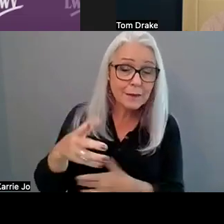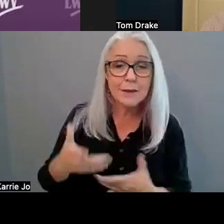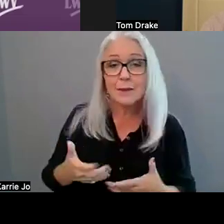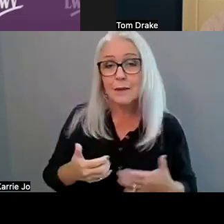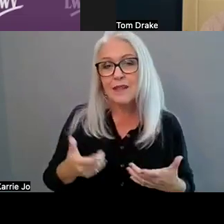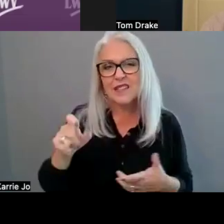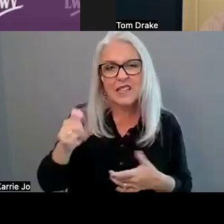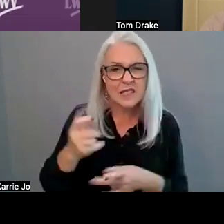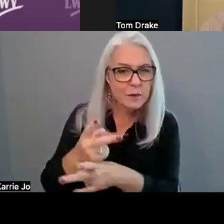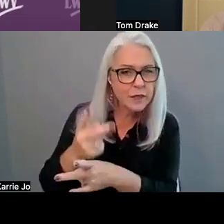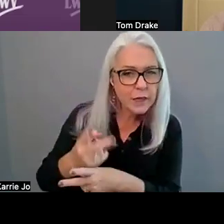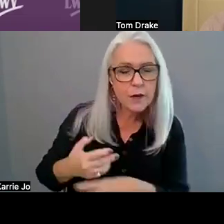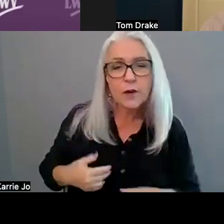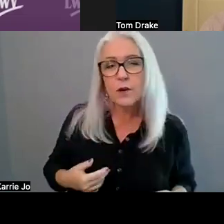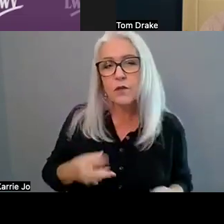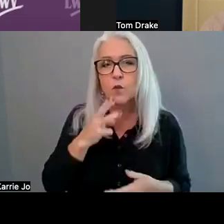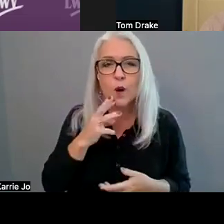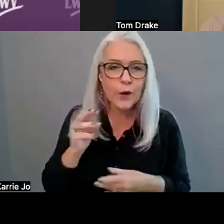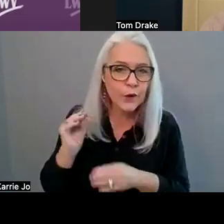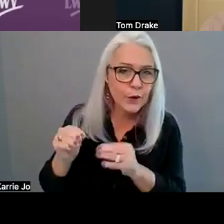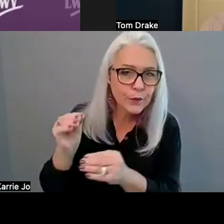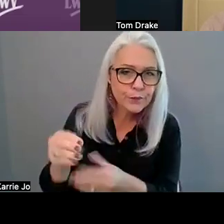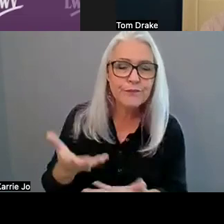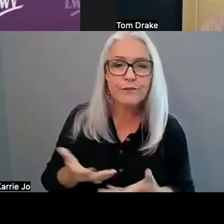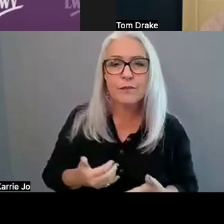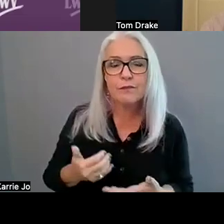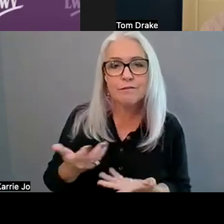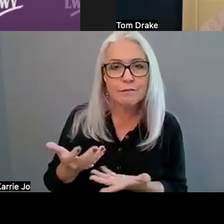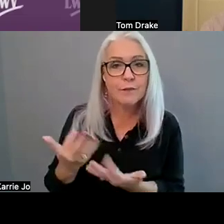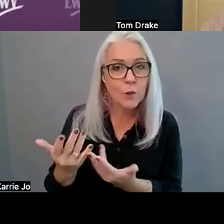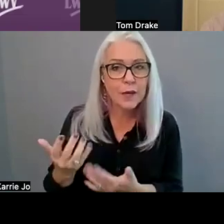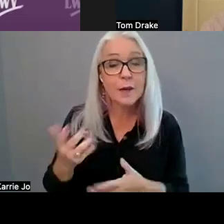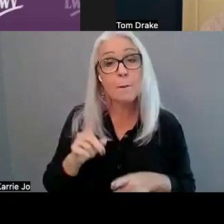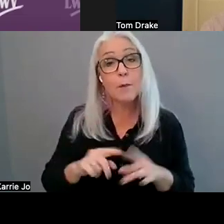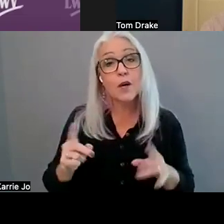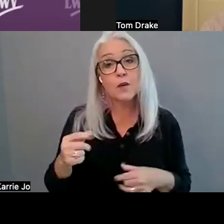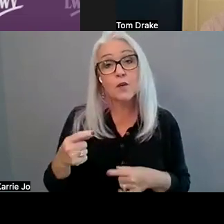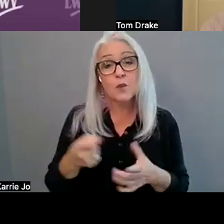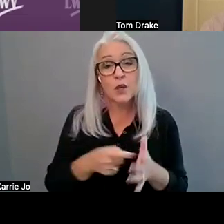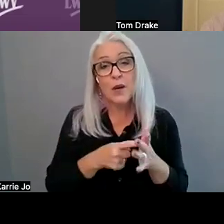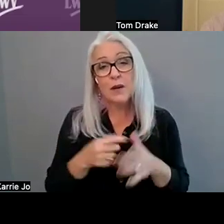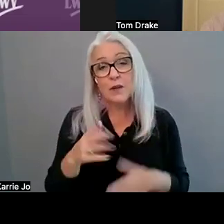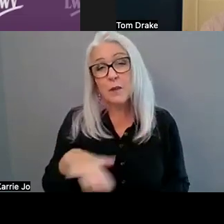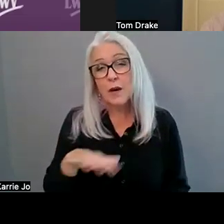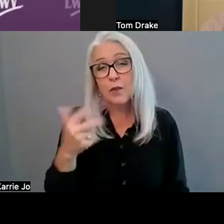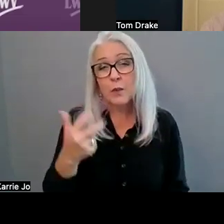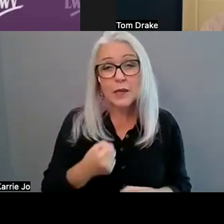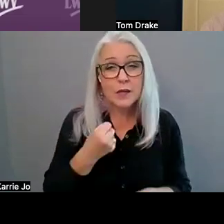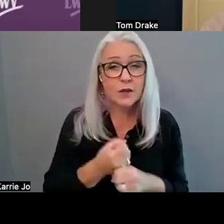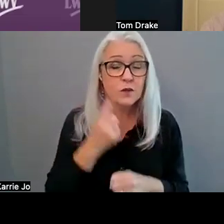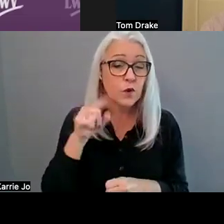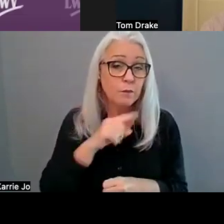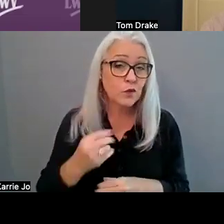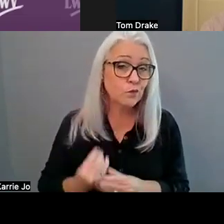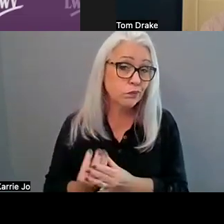care. They need watering. But it takes about 3 years for them to flourish, and I think they will flourish.